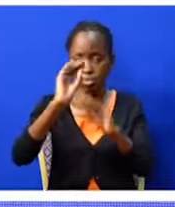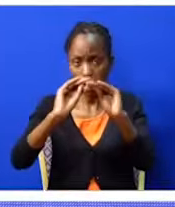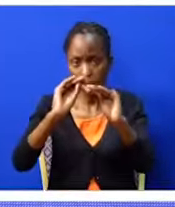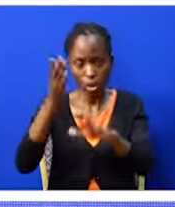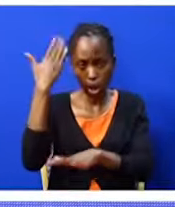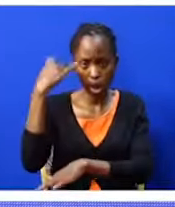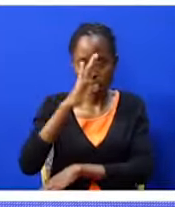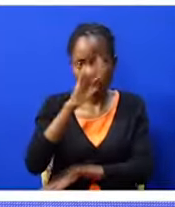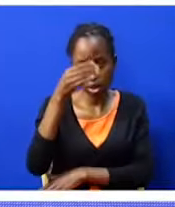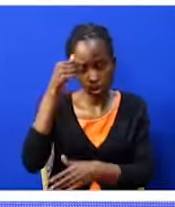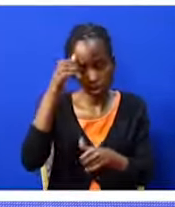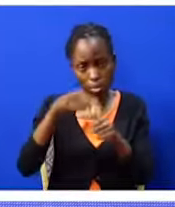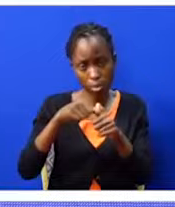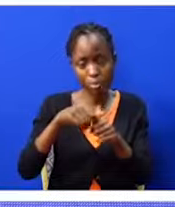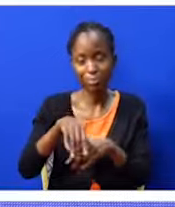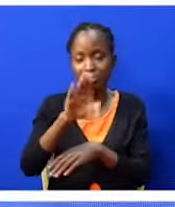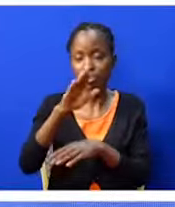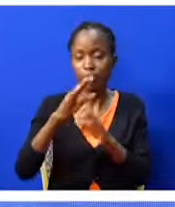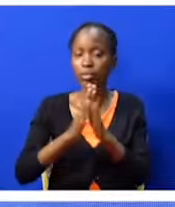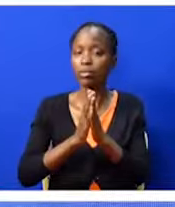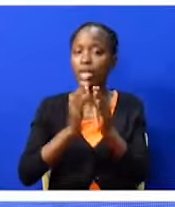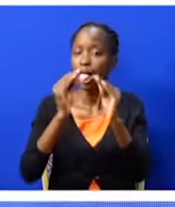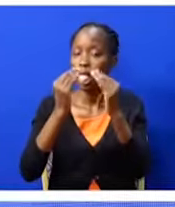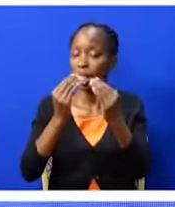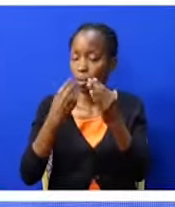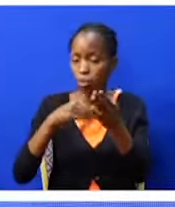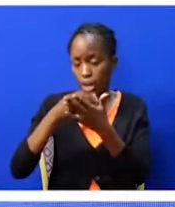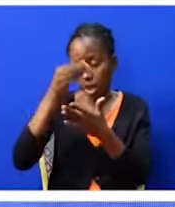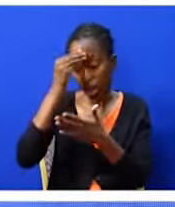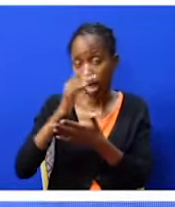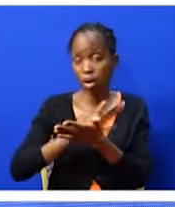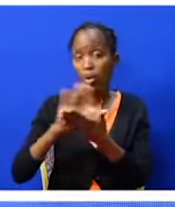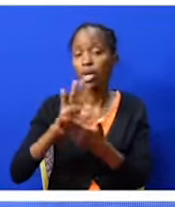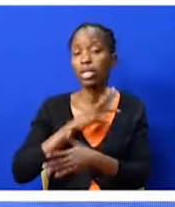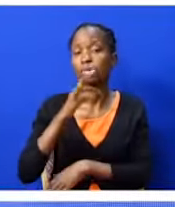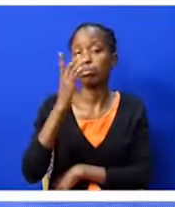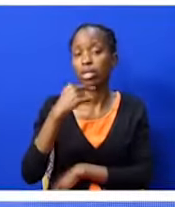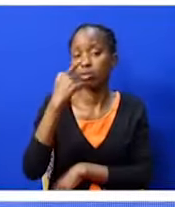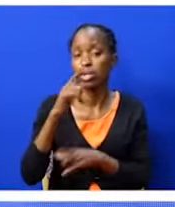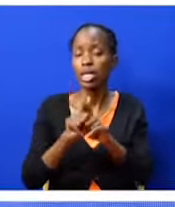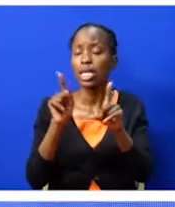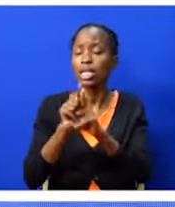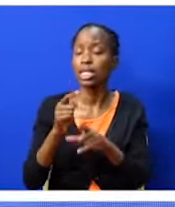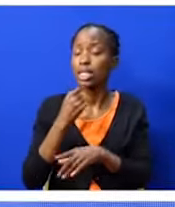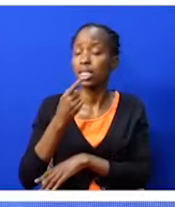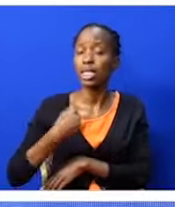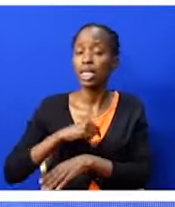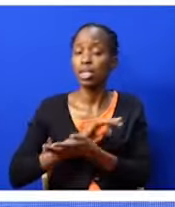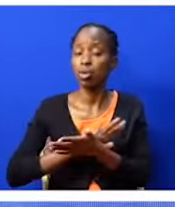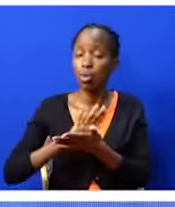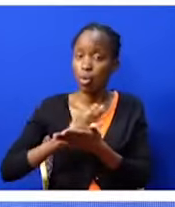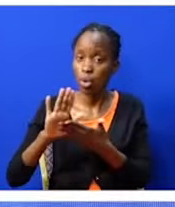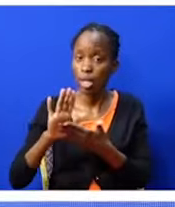Oh, yes. He taught us who the Holy Spirit is. And he said that the Holy